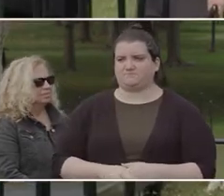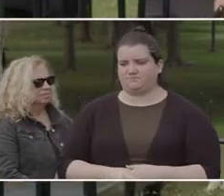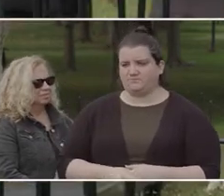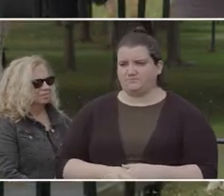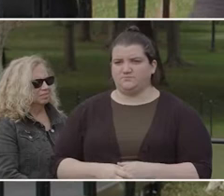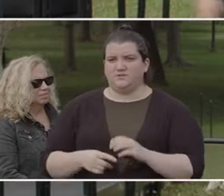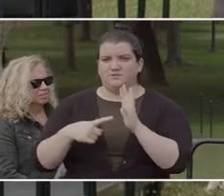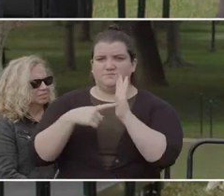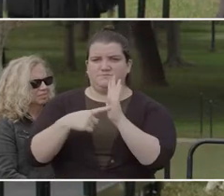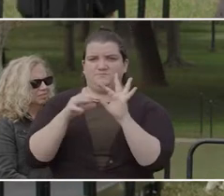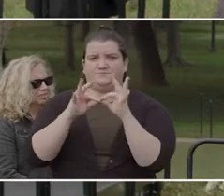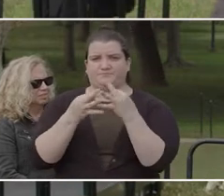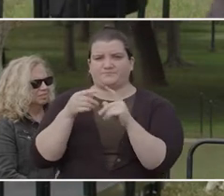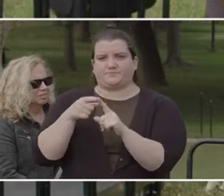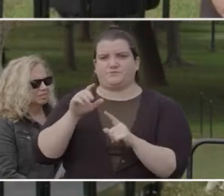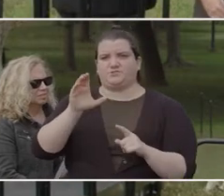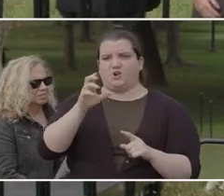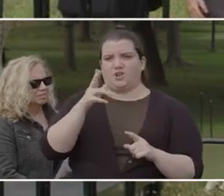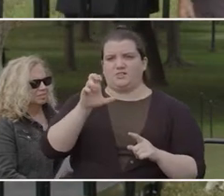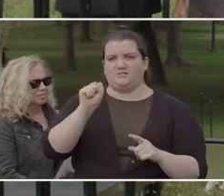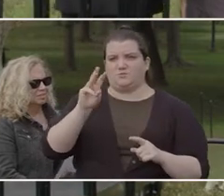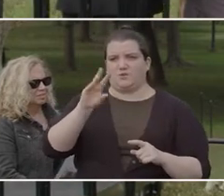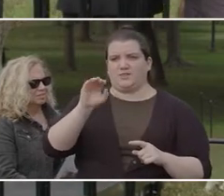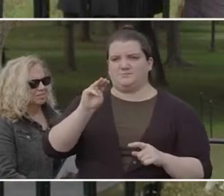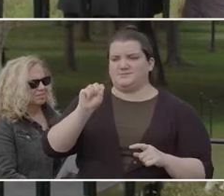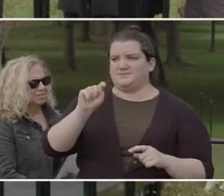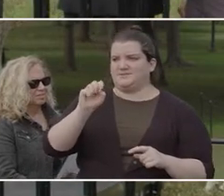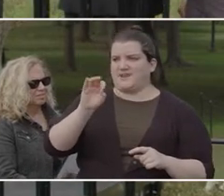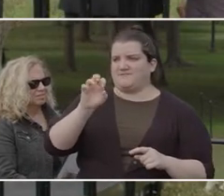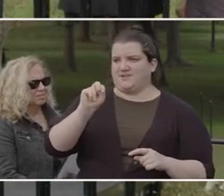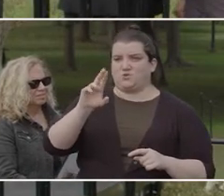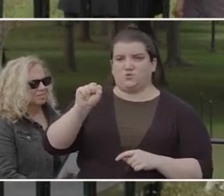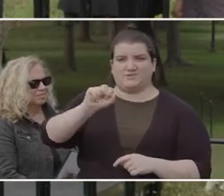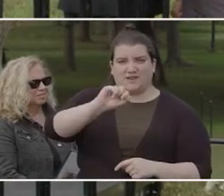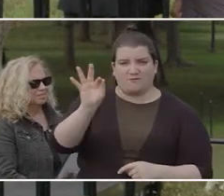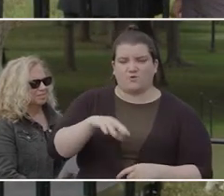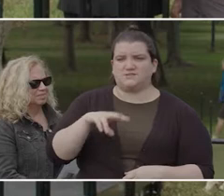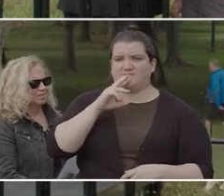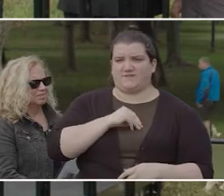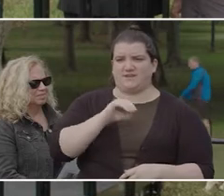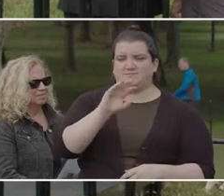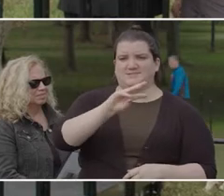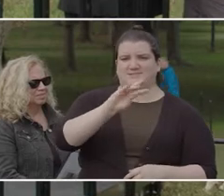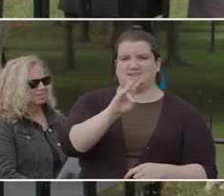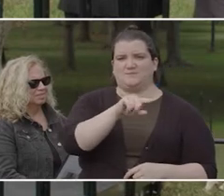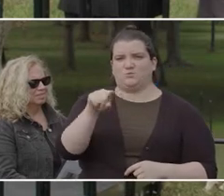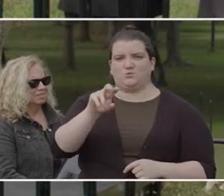On behalf of the family of Charles William Stephan, United States Air Force, in Vietnam, 1967